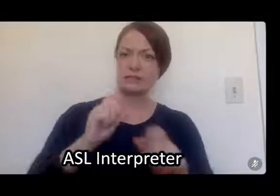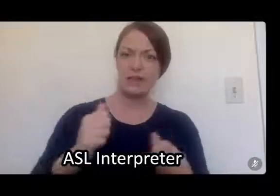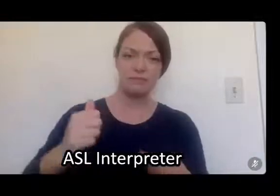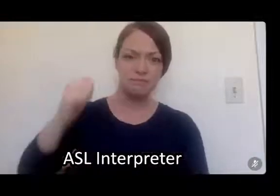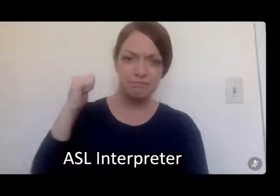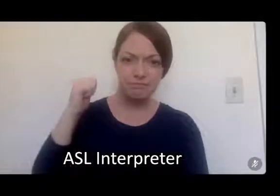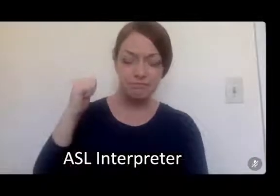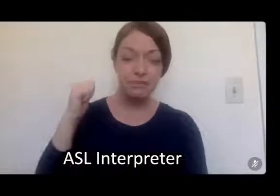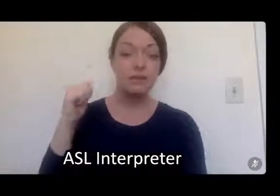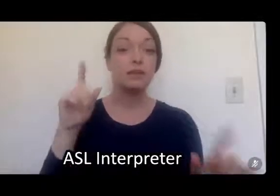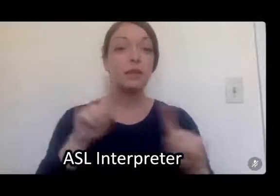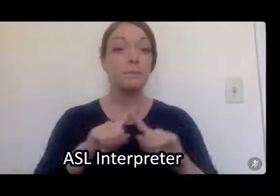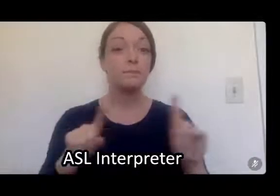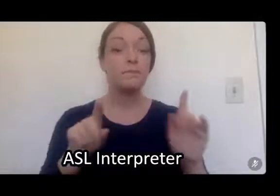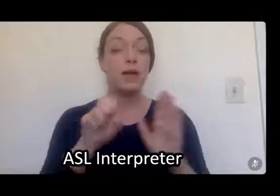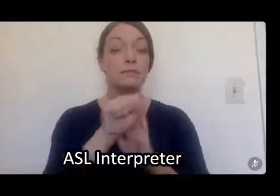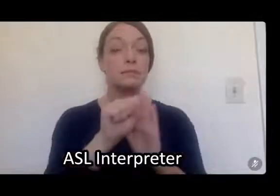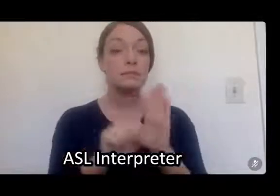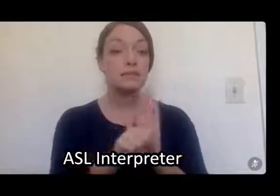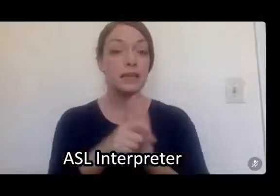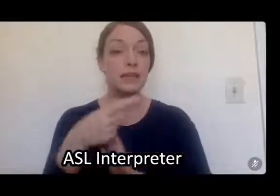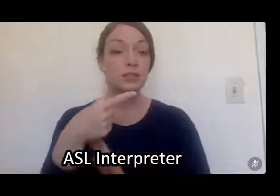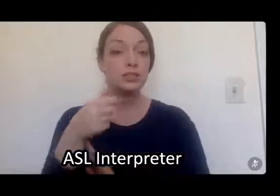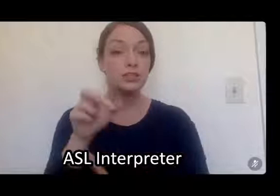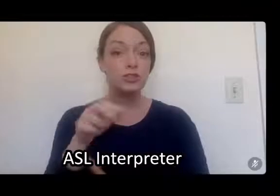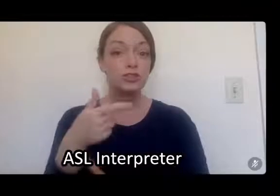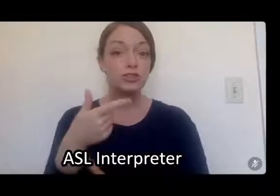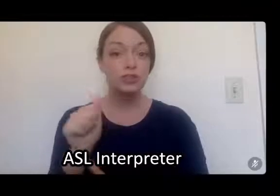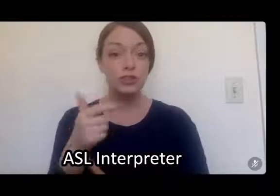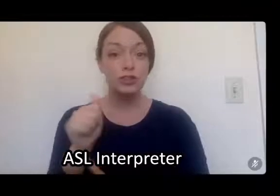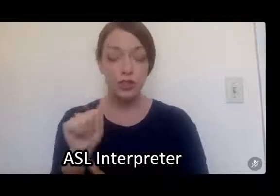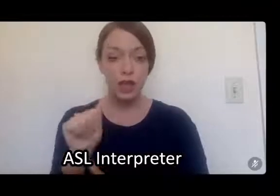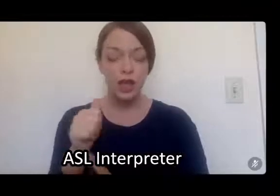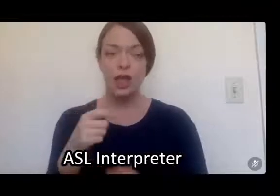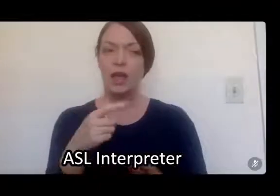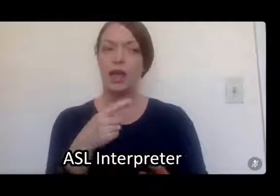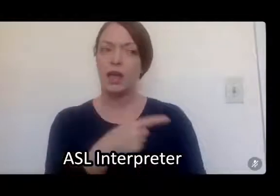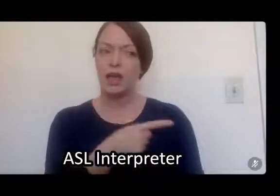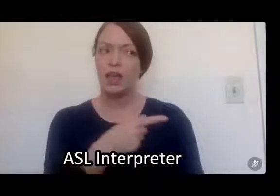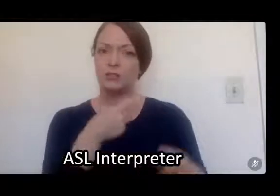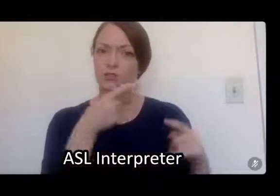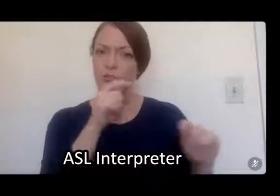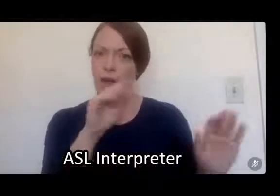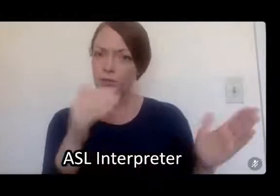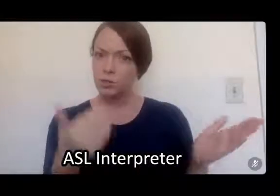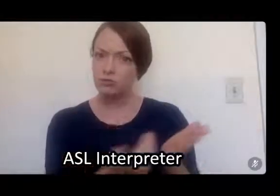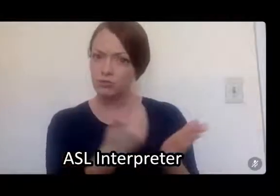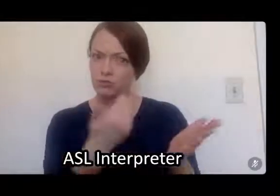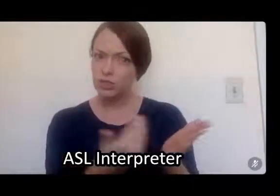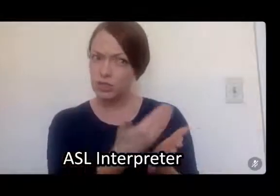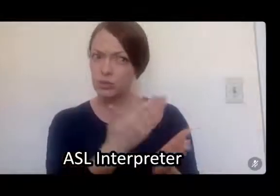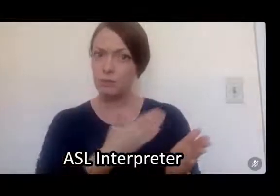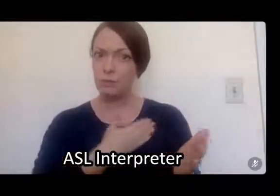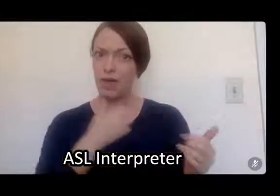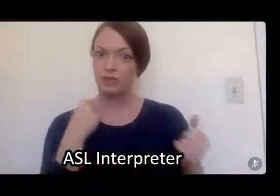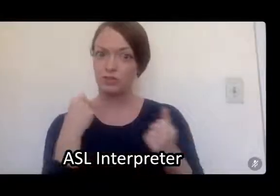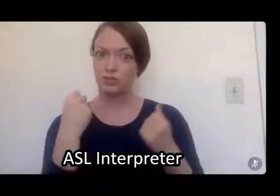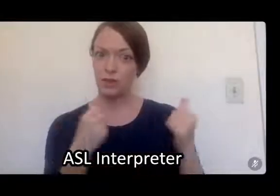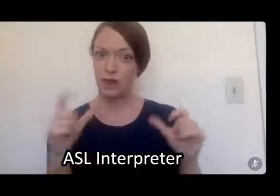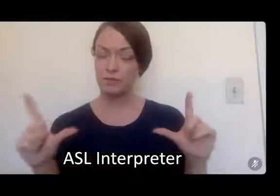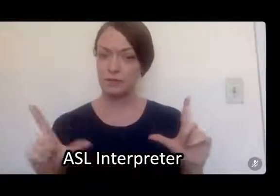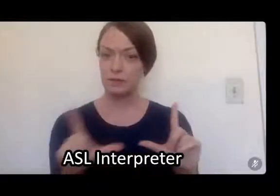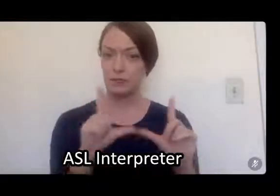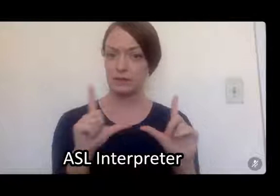of Georgia did try to renew my driver's license. That's why you live in the land of the free,